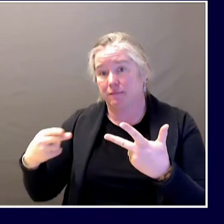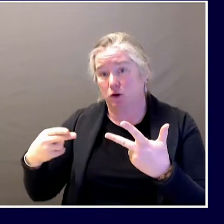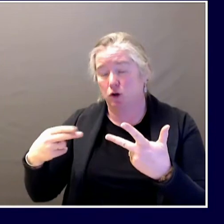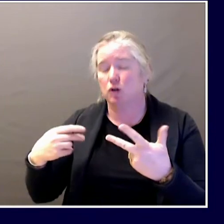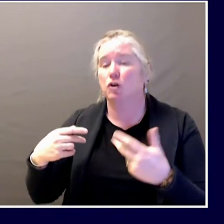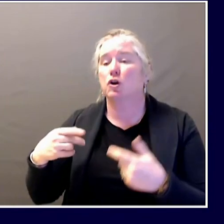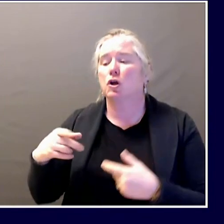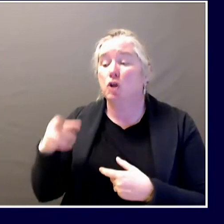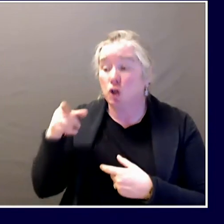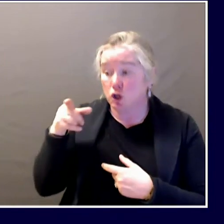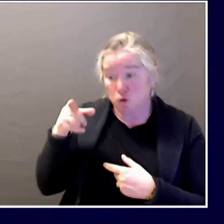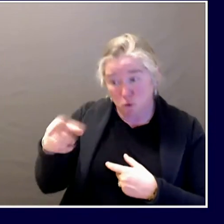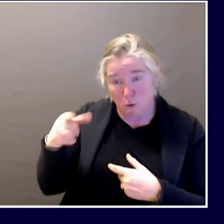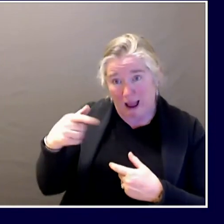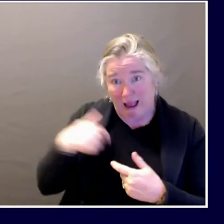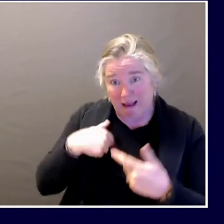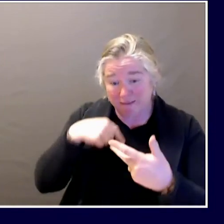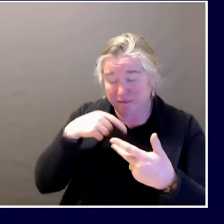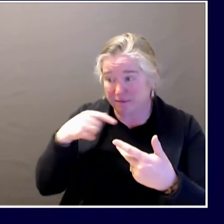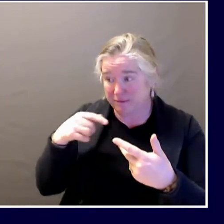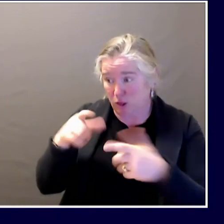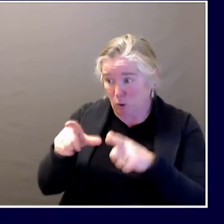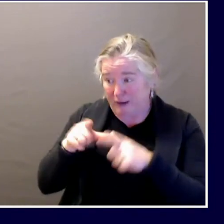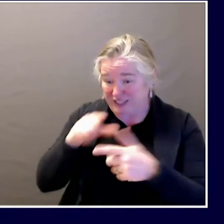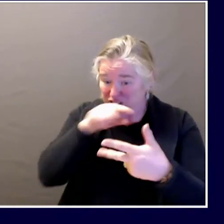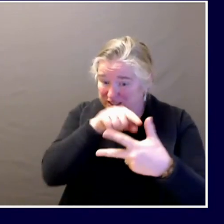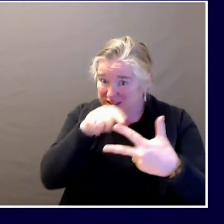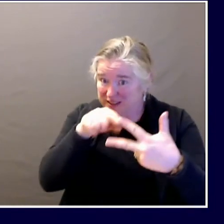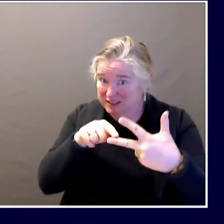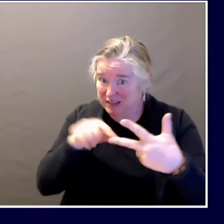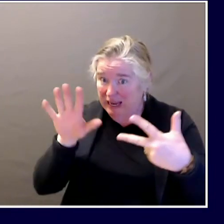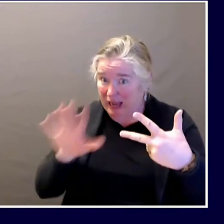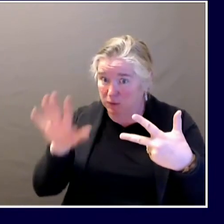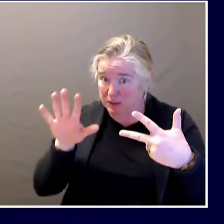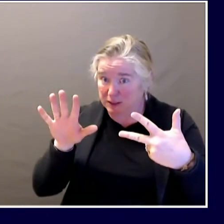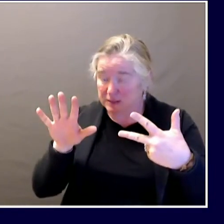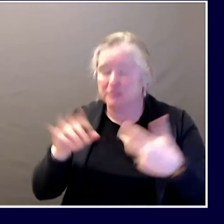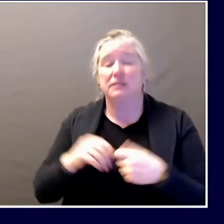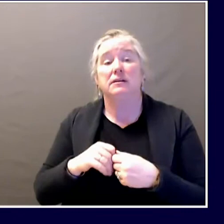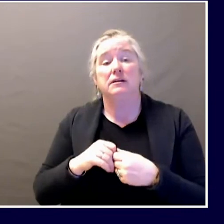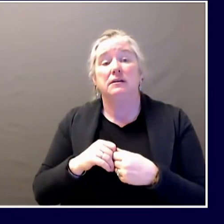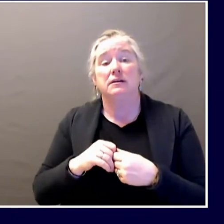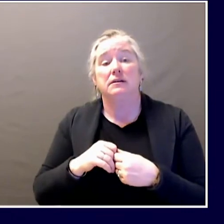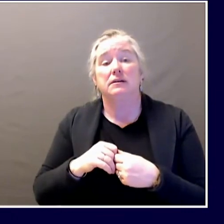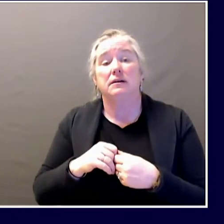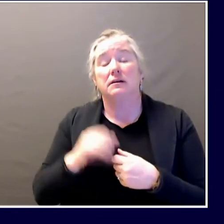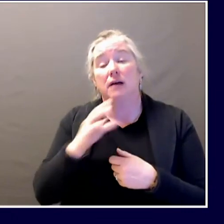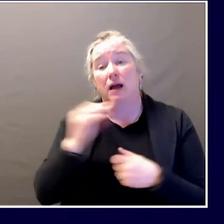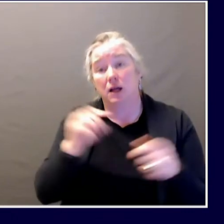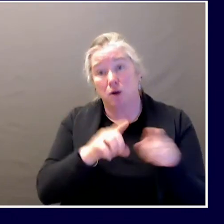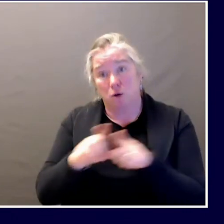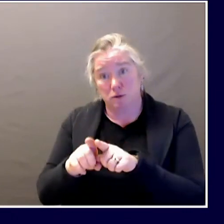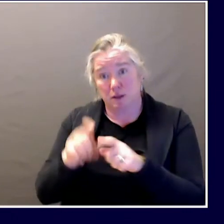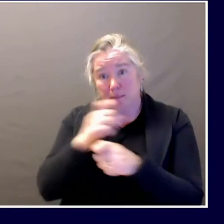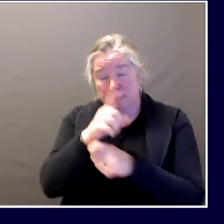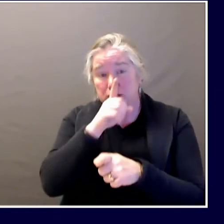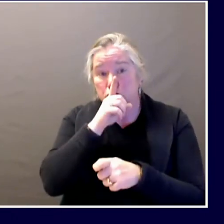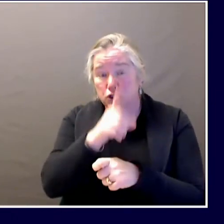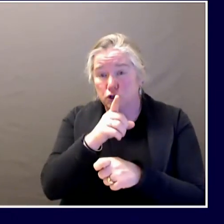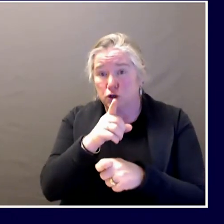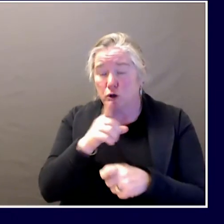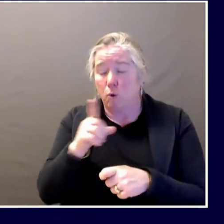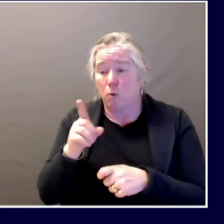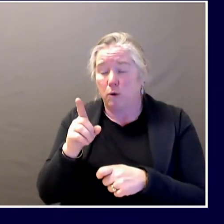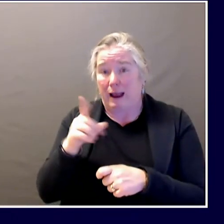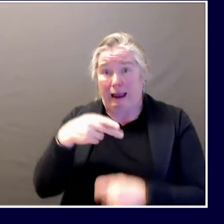those counties of concern. And then within the stores that they have in Maine, make sure that of all of their